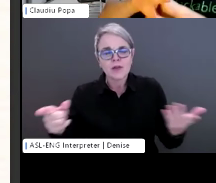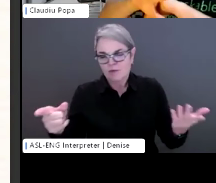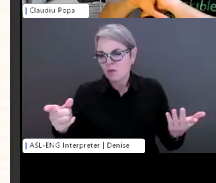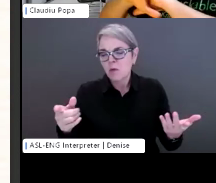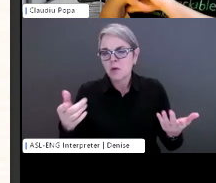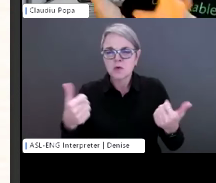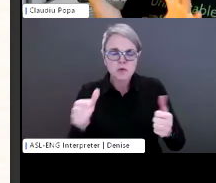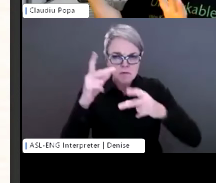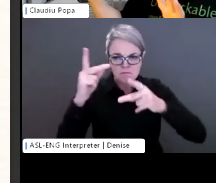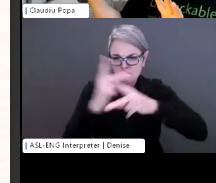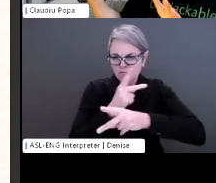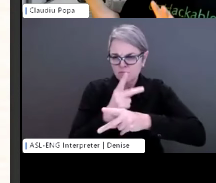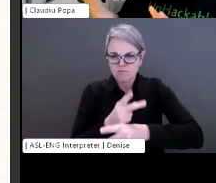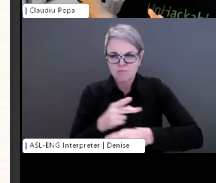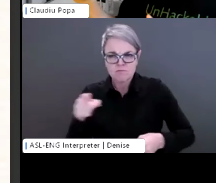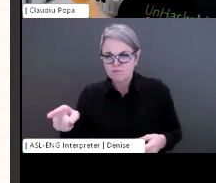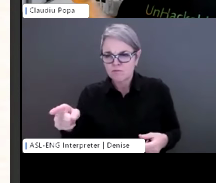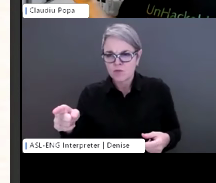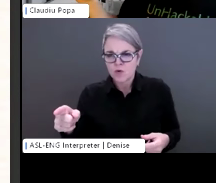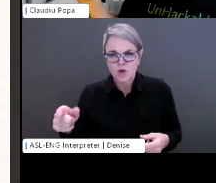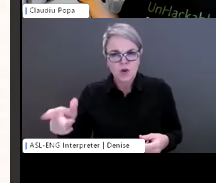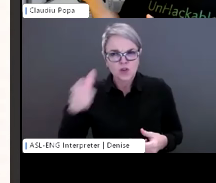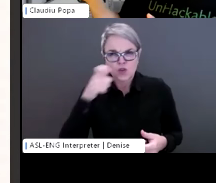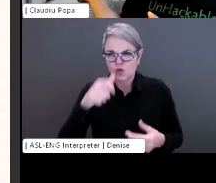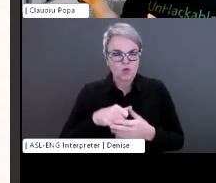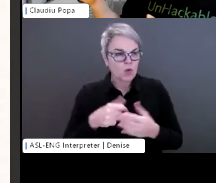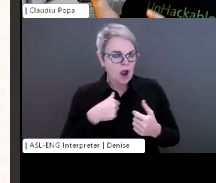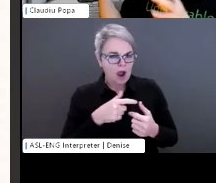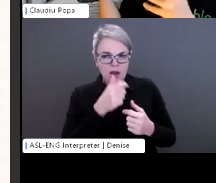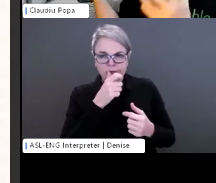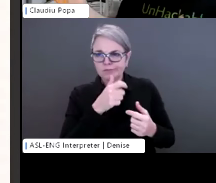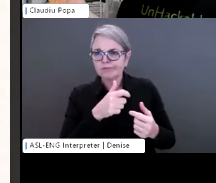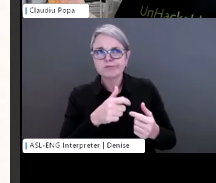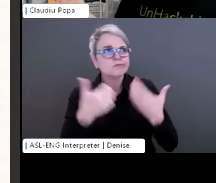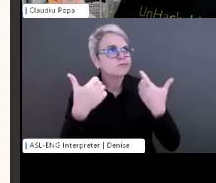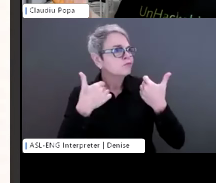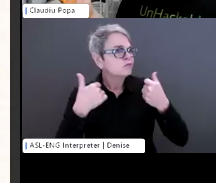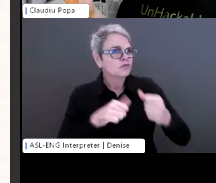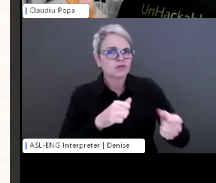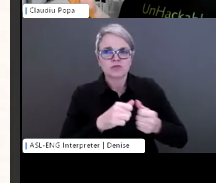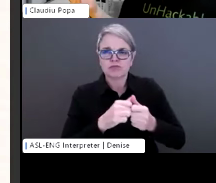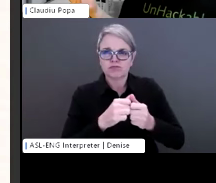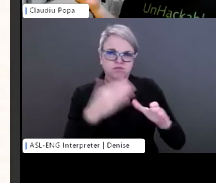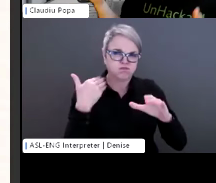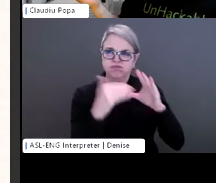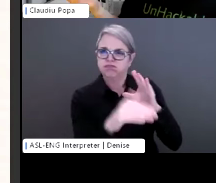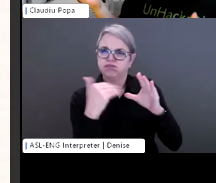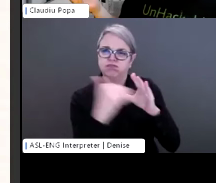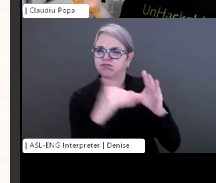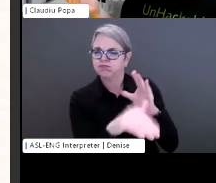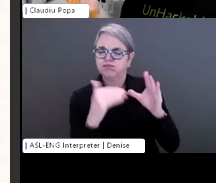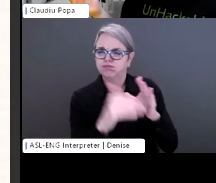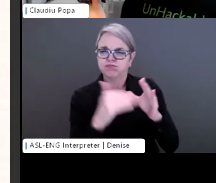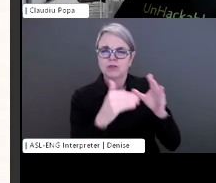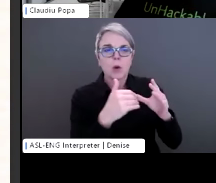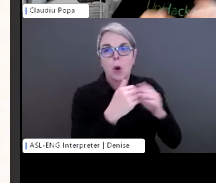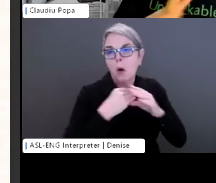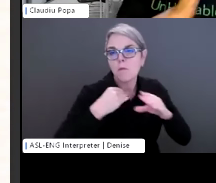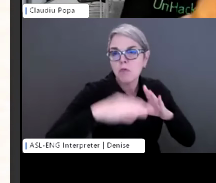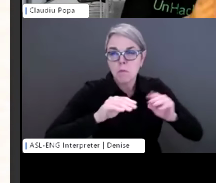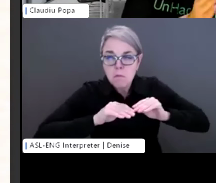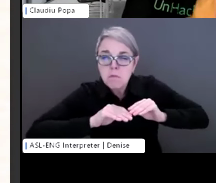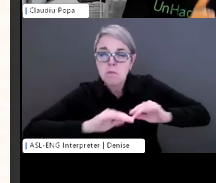and just fire off these malicious messages and see who bites? Or